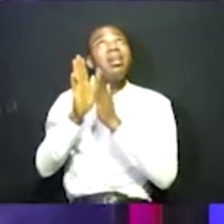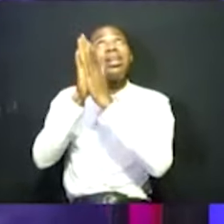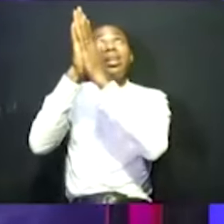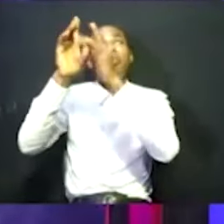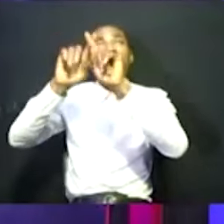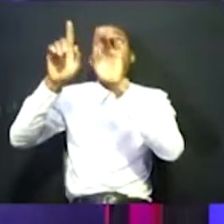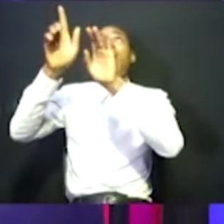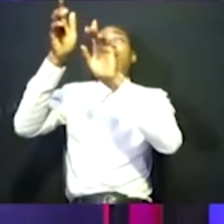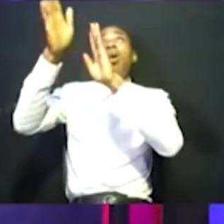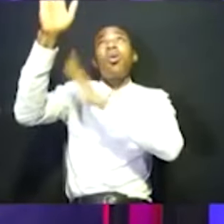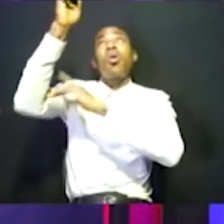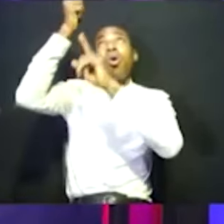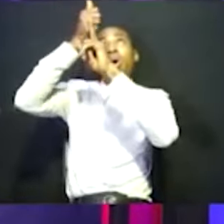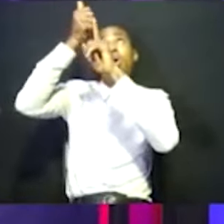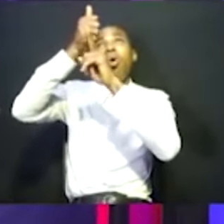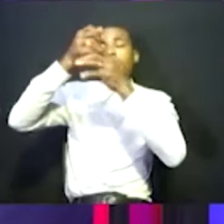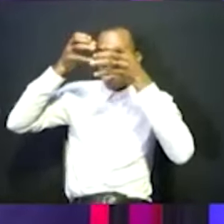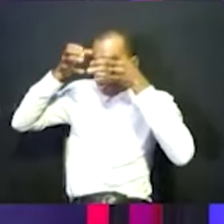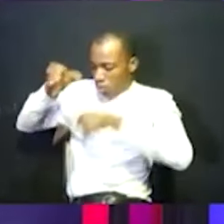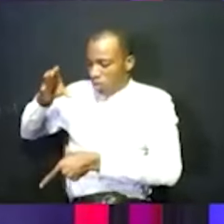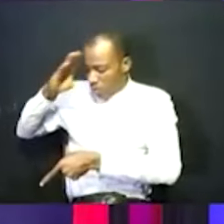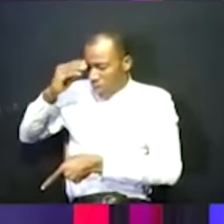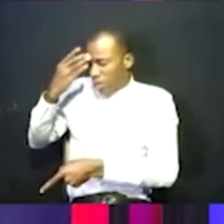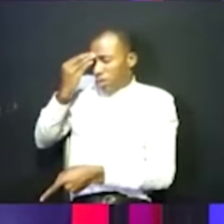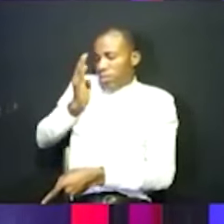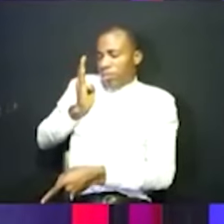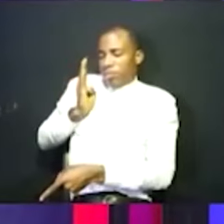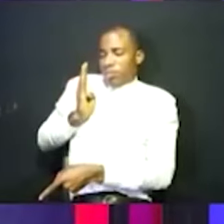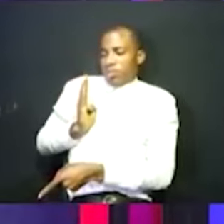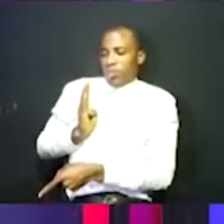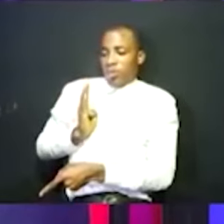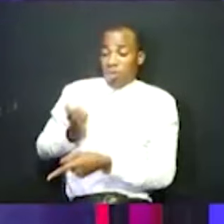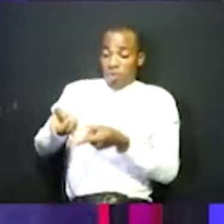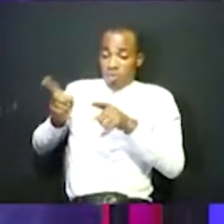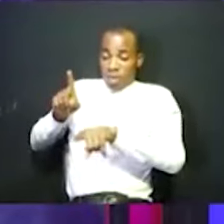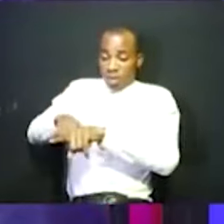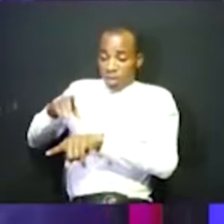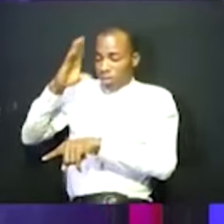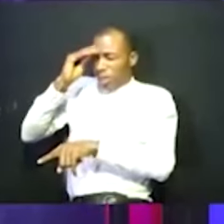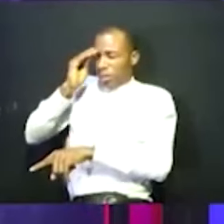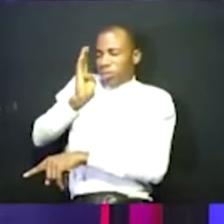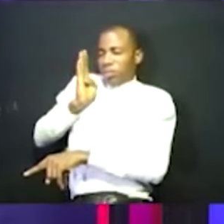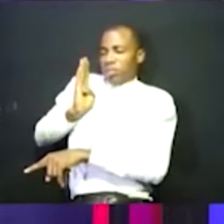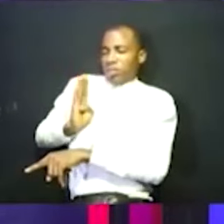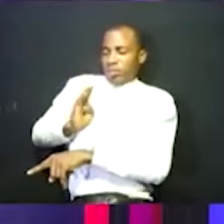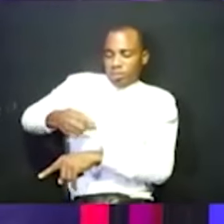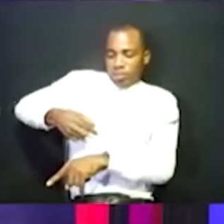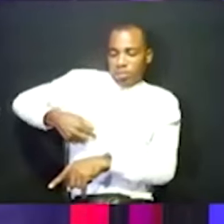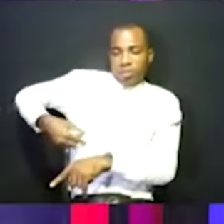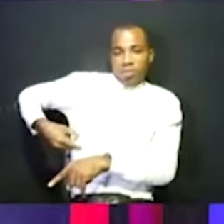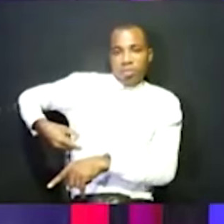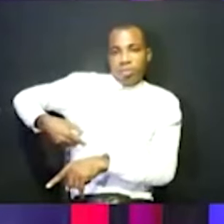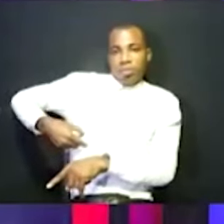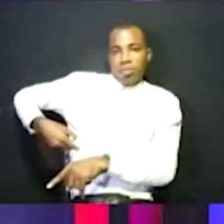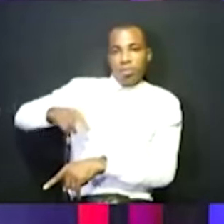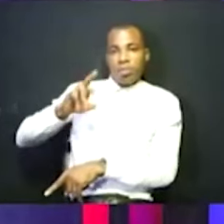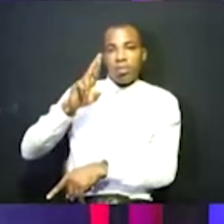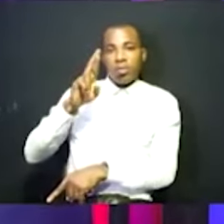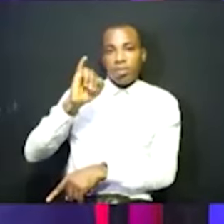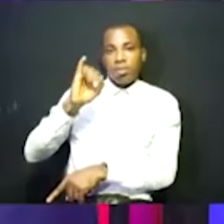sleep. And while he was sleeping, he took one of the man's ribs and then closed up